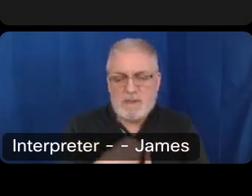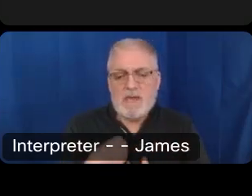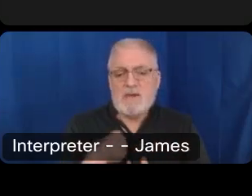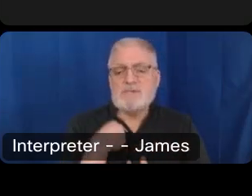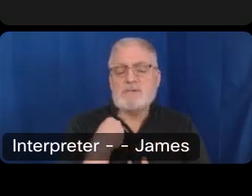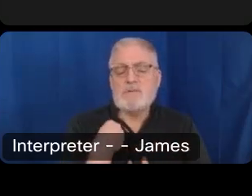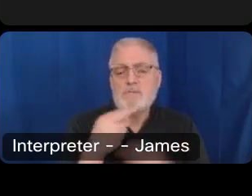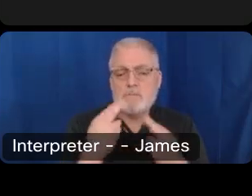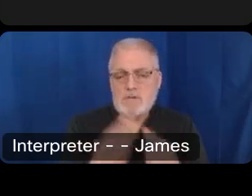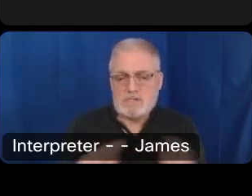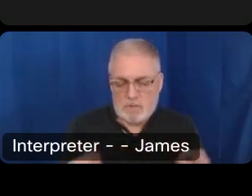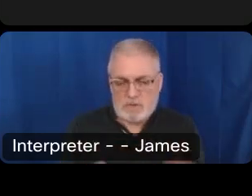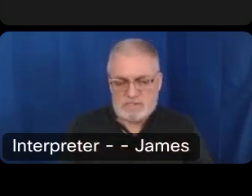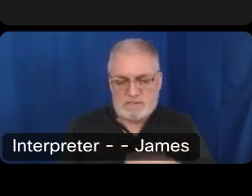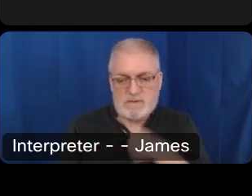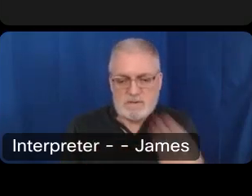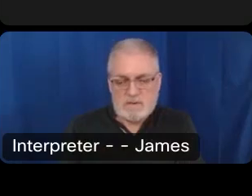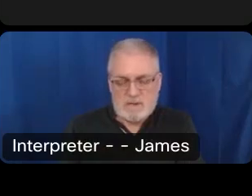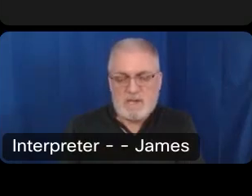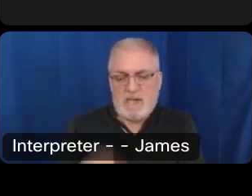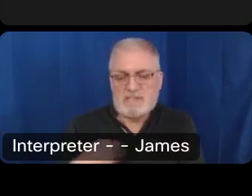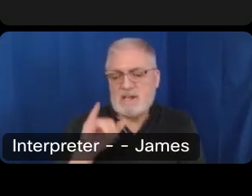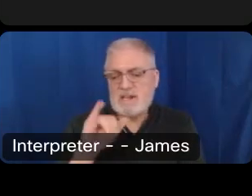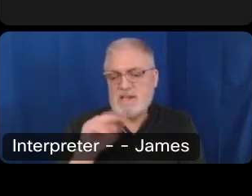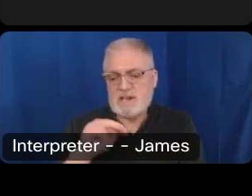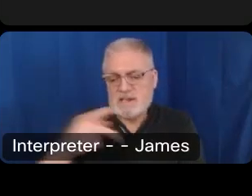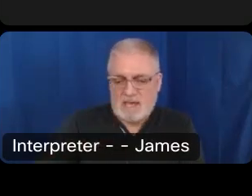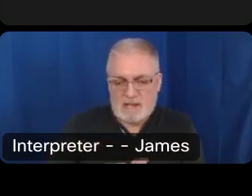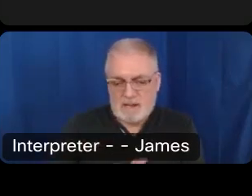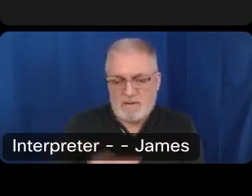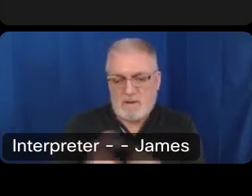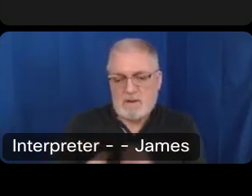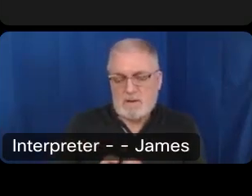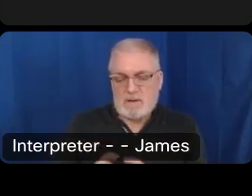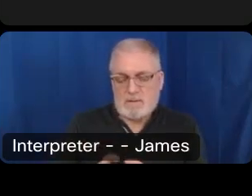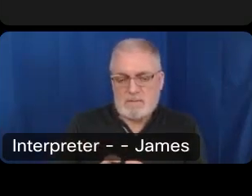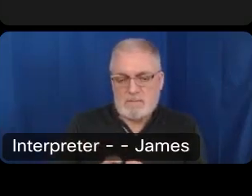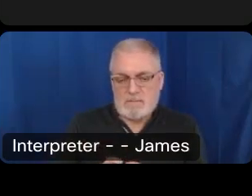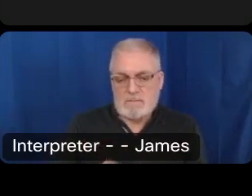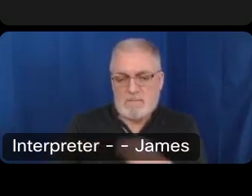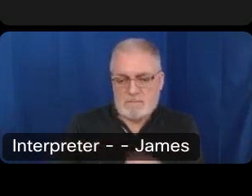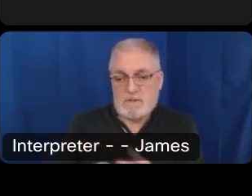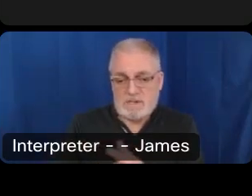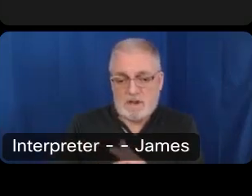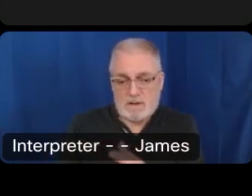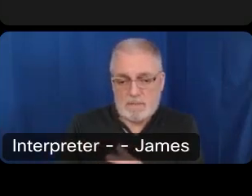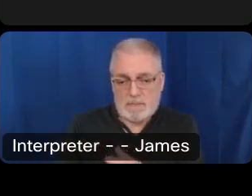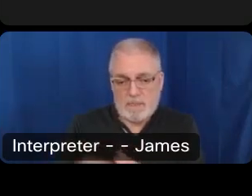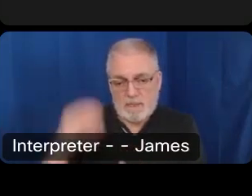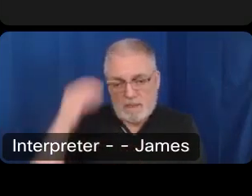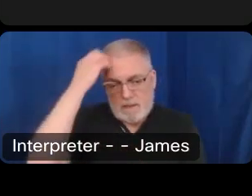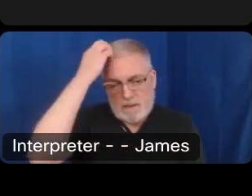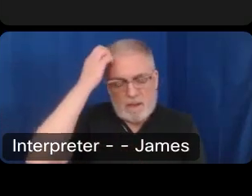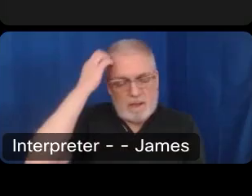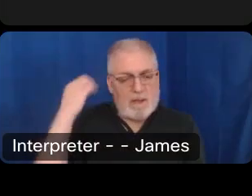into. Like, I know more about other states than New York. Granted, I haven't ridden an ambulance in New York in